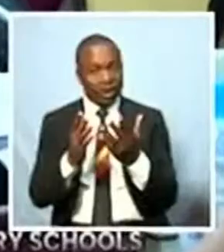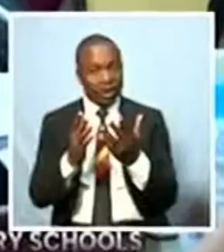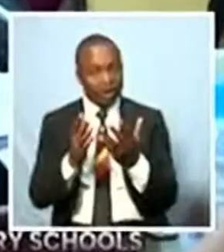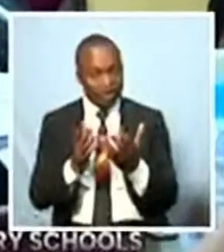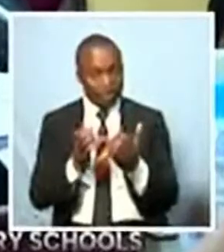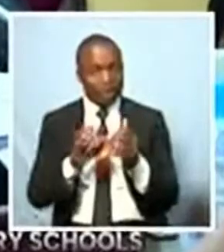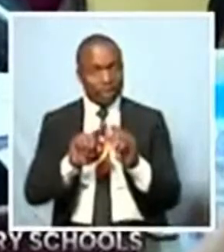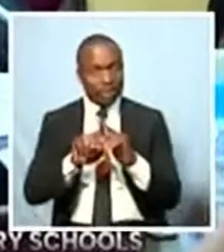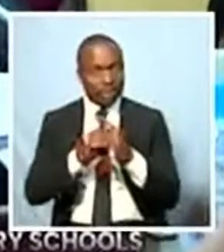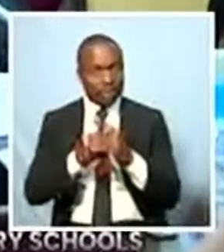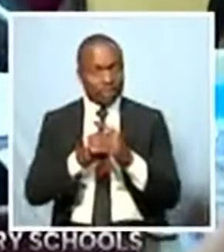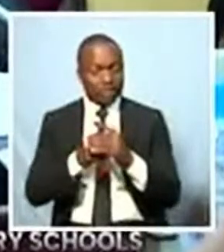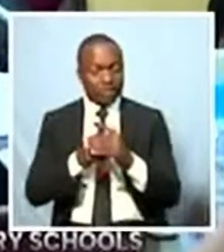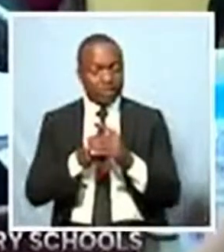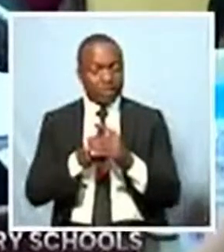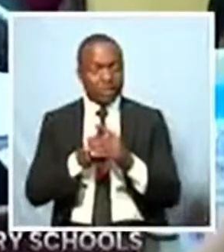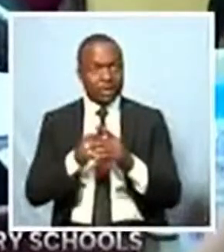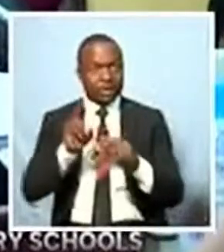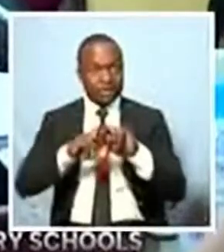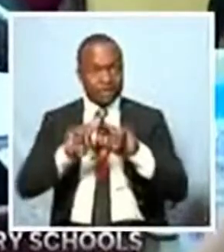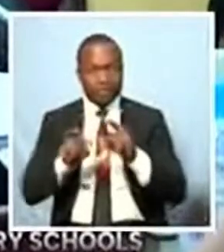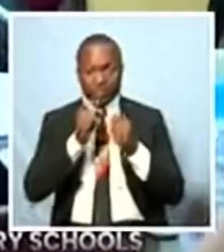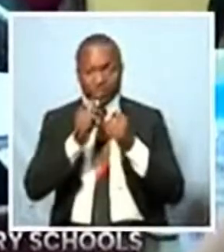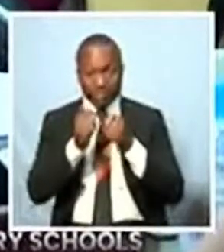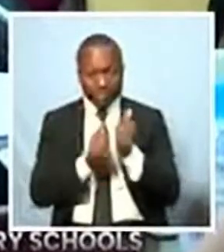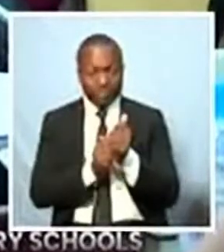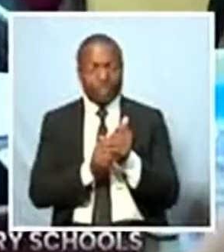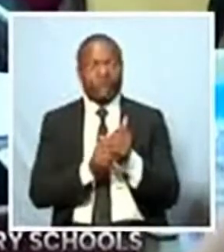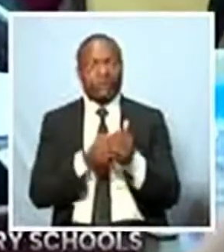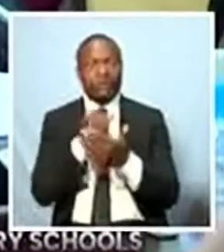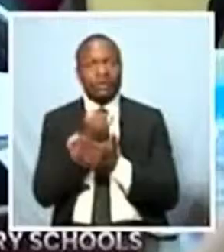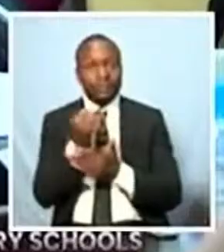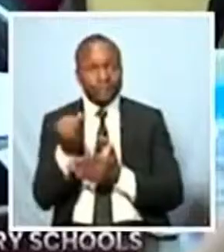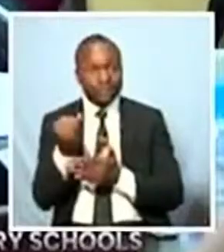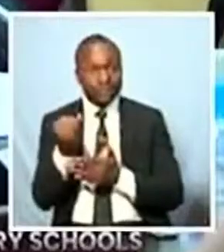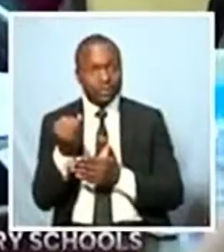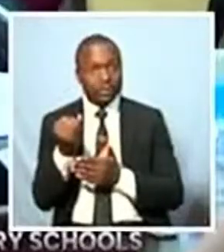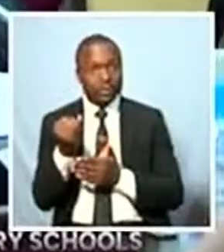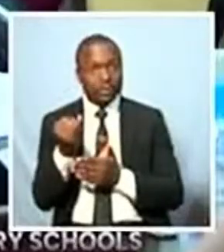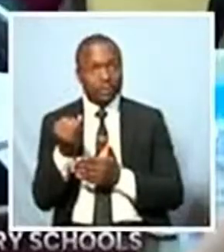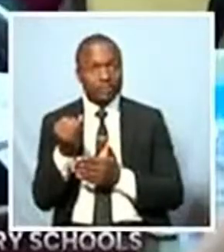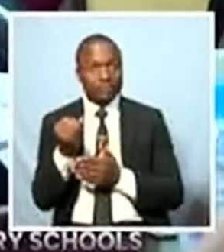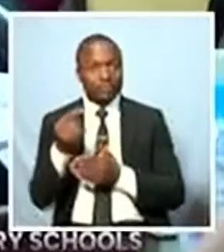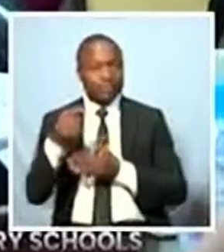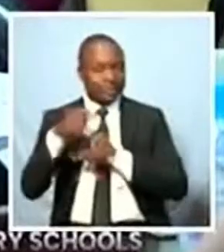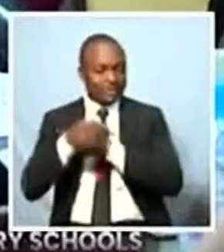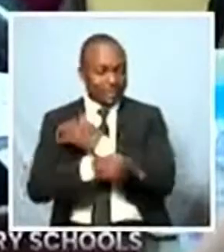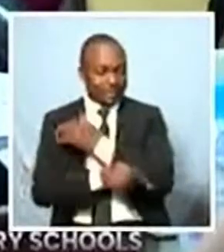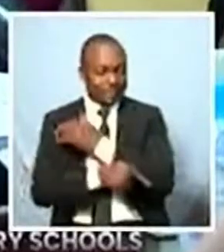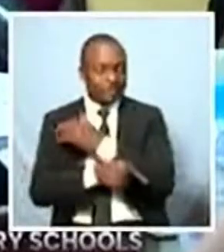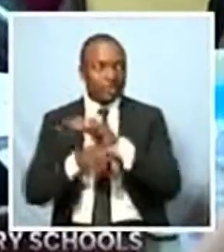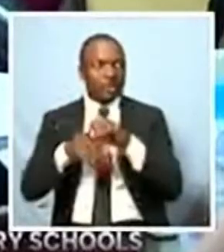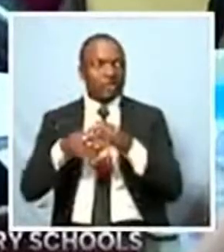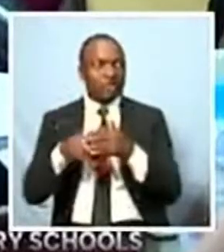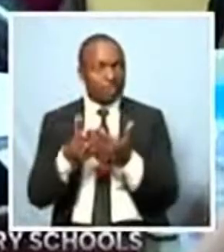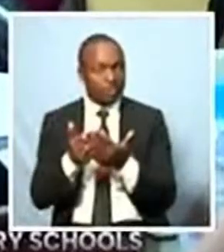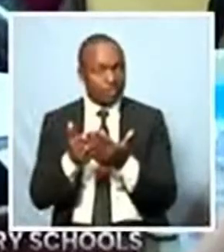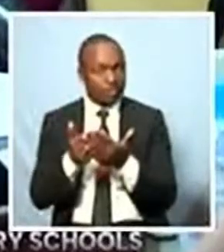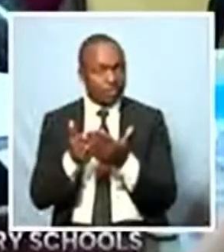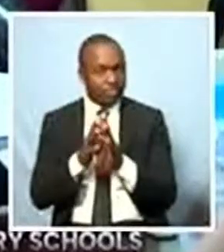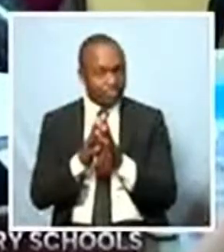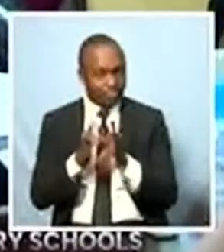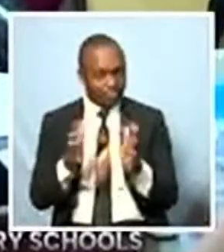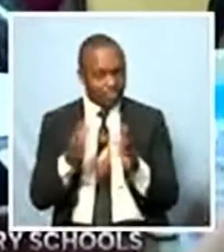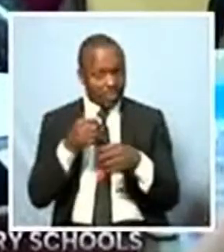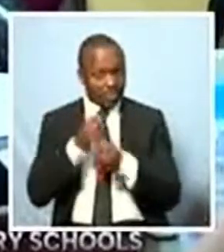From where the chair addressed the issue of depth, how much deep are we going? That is what makes reading